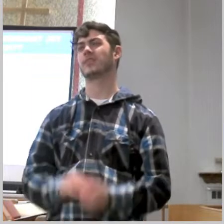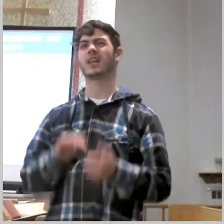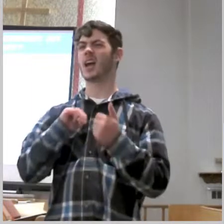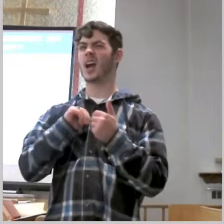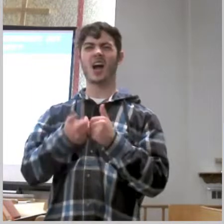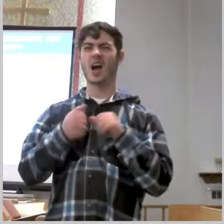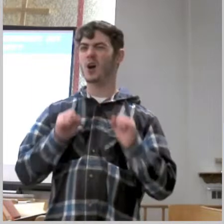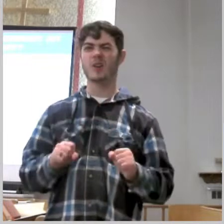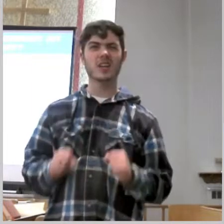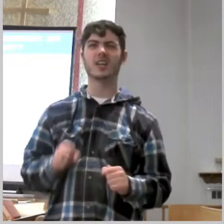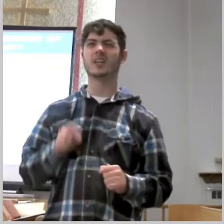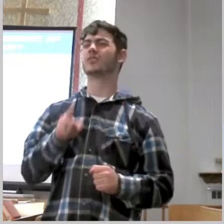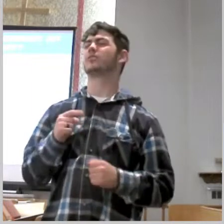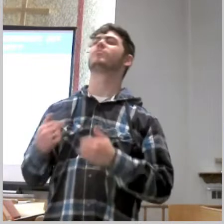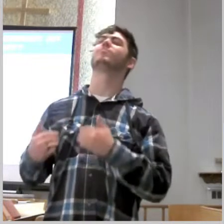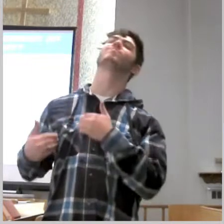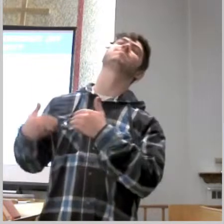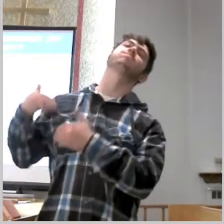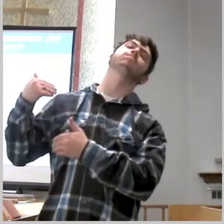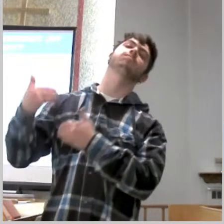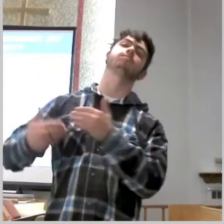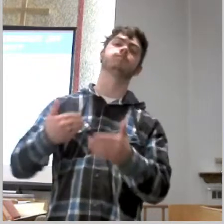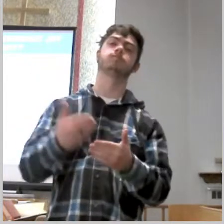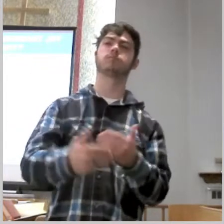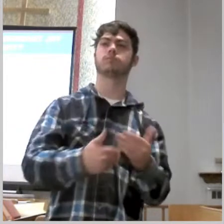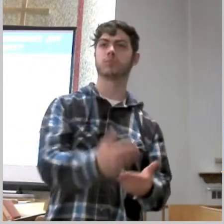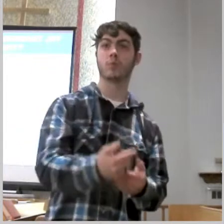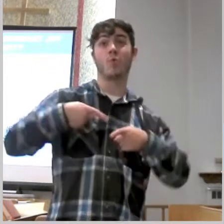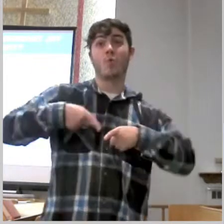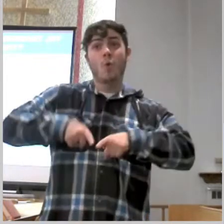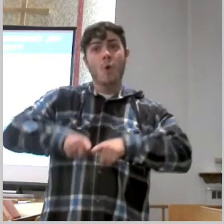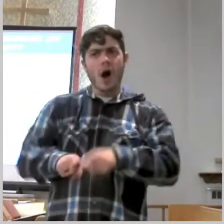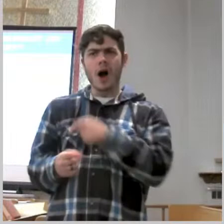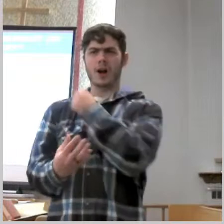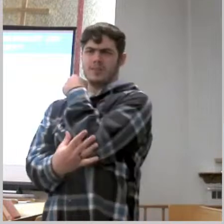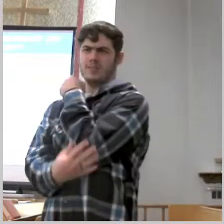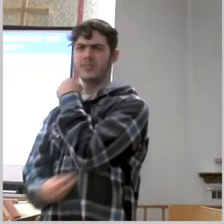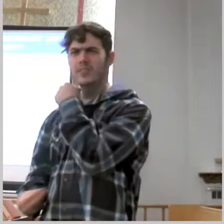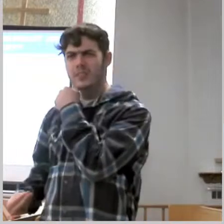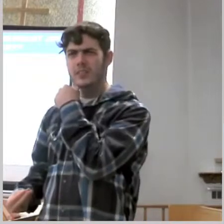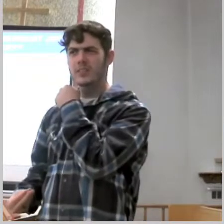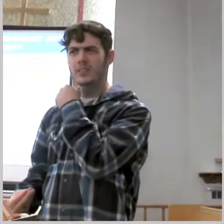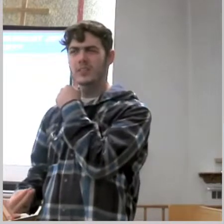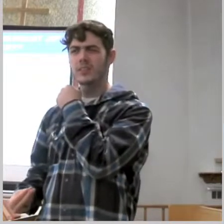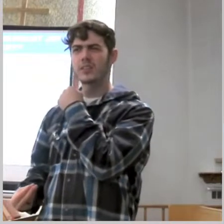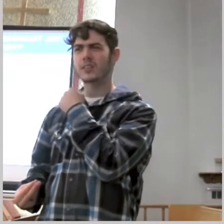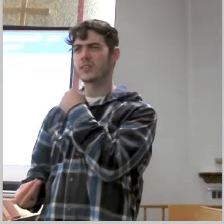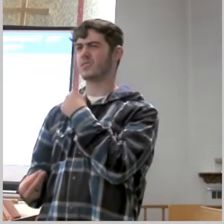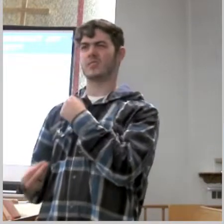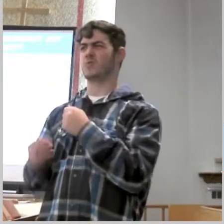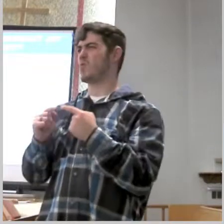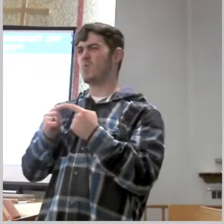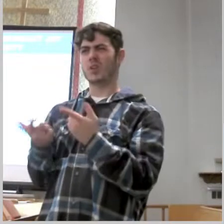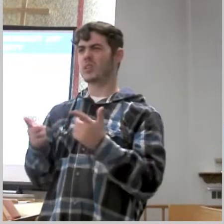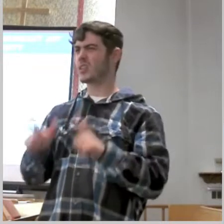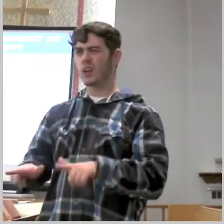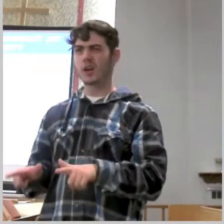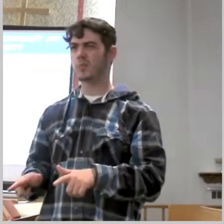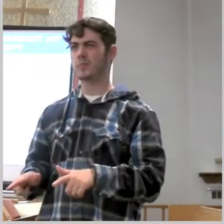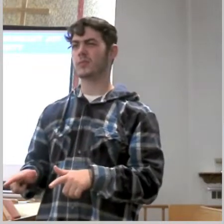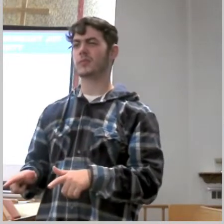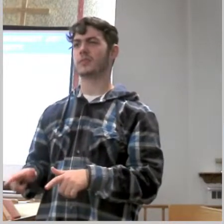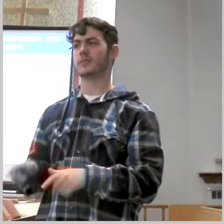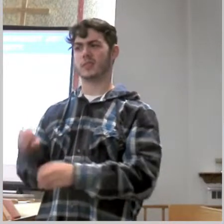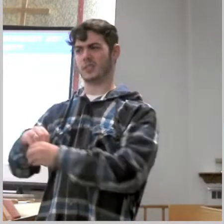in a severe trial, plus having less than poverty? When does that happen in the world? But certainly we see